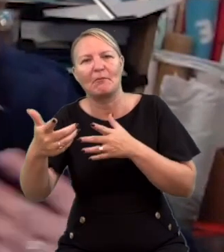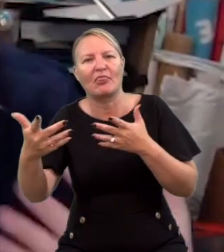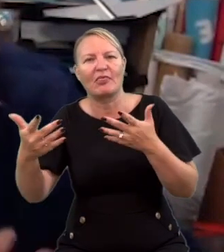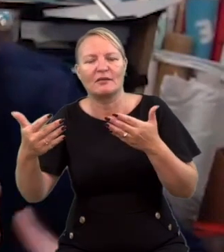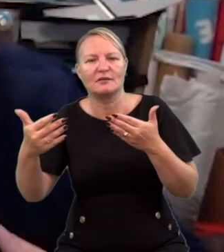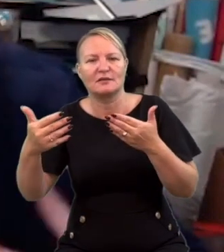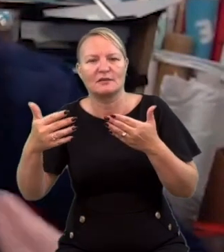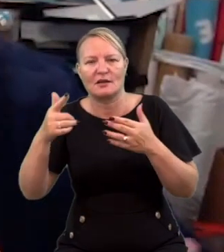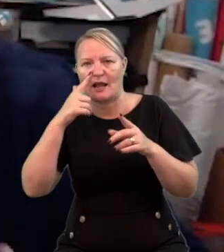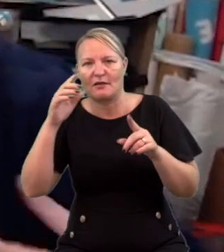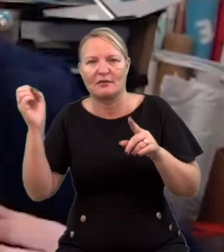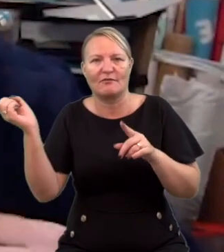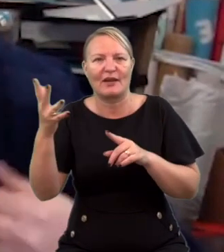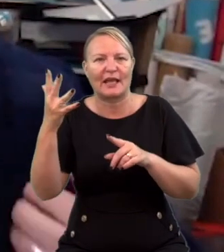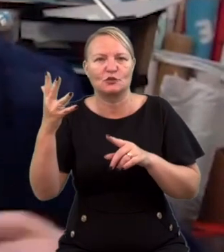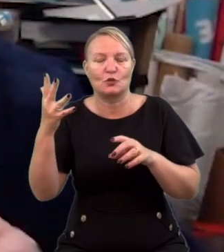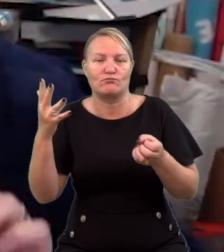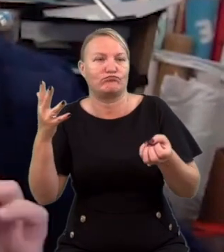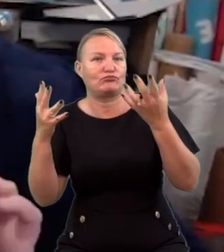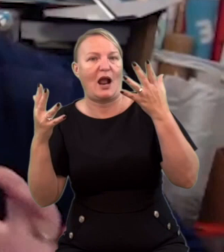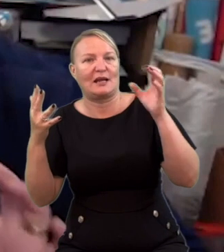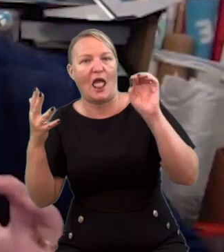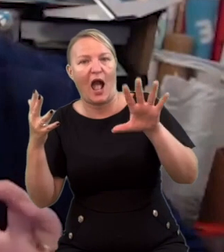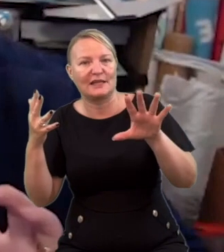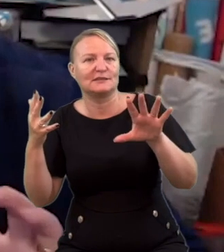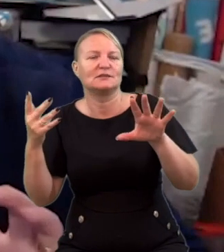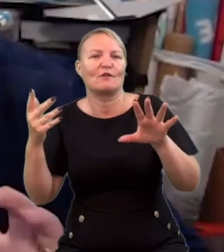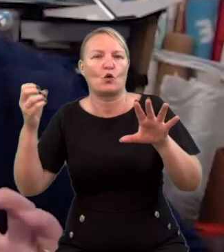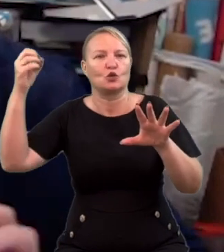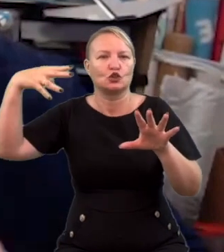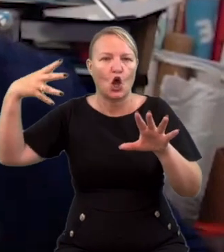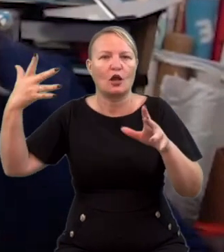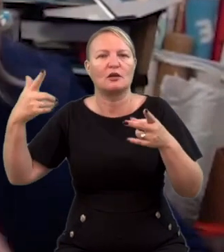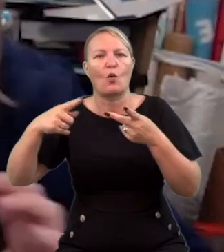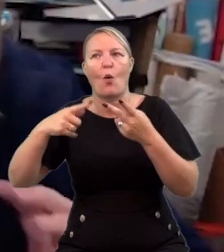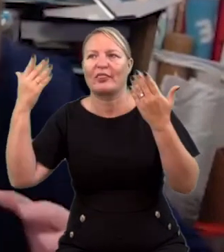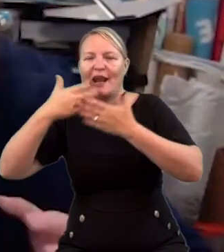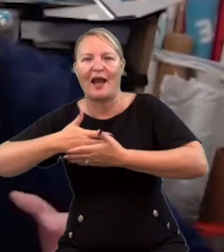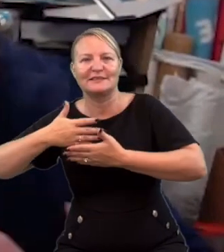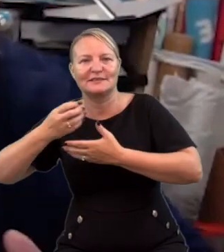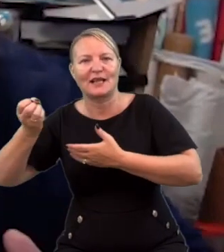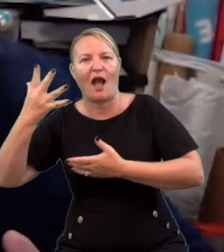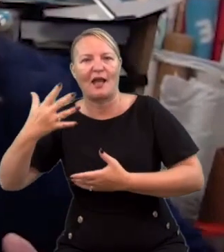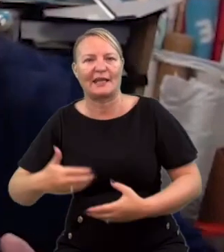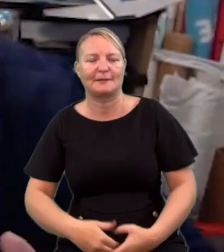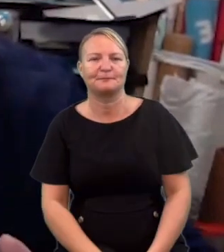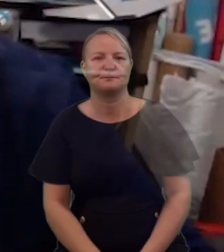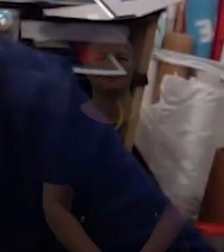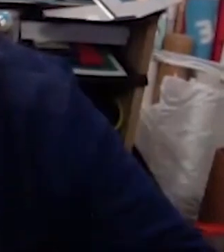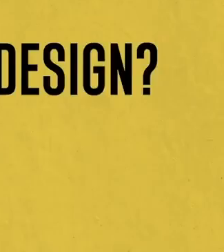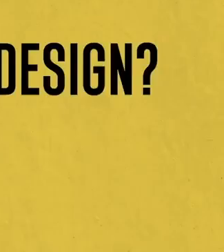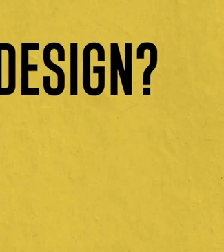us this kind of incredible possibility of flicking from very bright sunlight to the magic of the Australian night